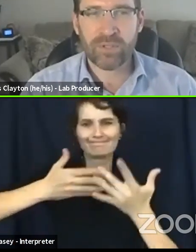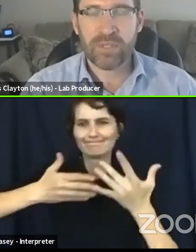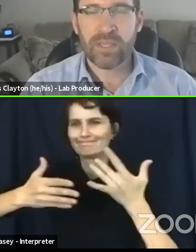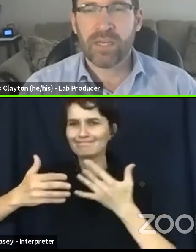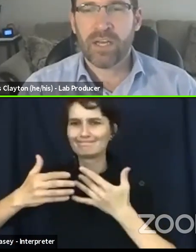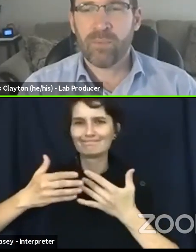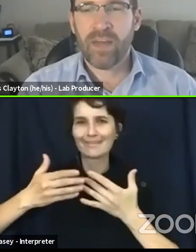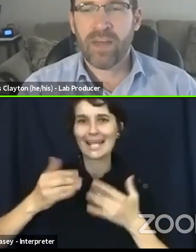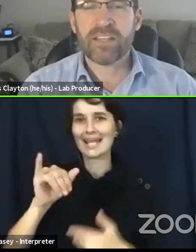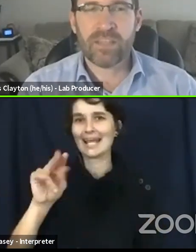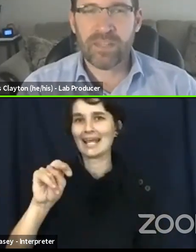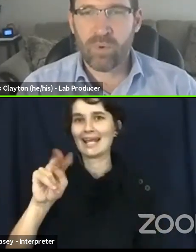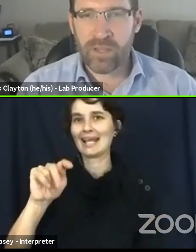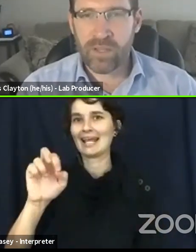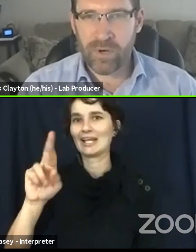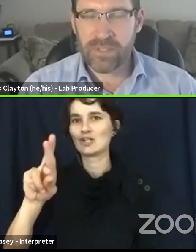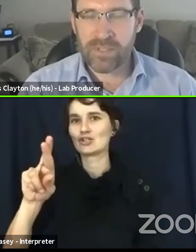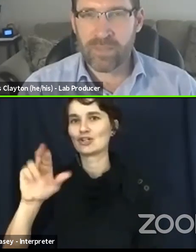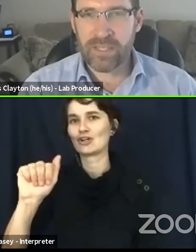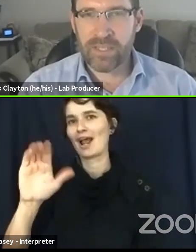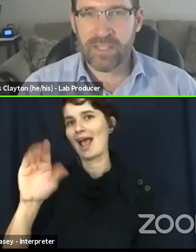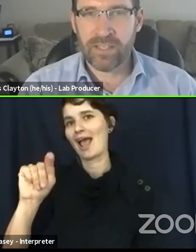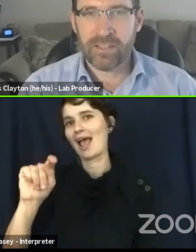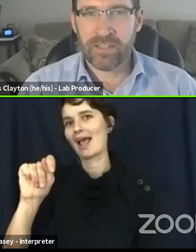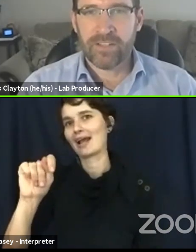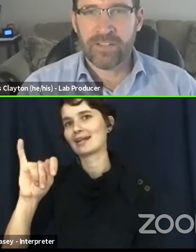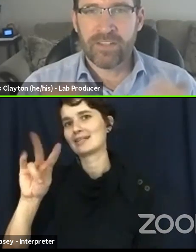you, I think is something that we're all experiencing because